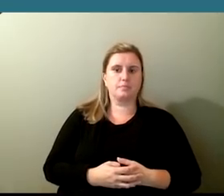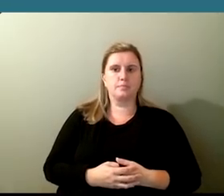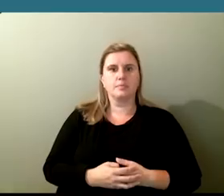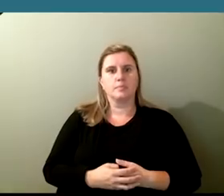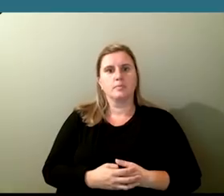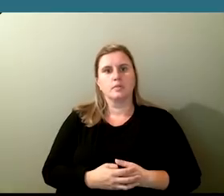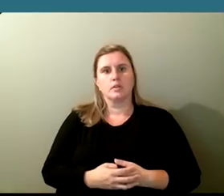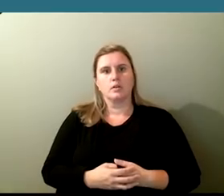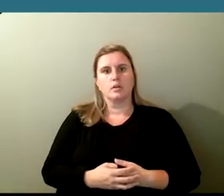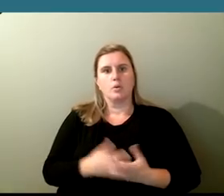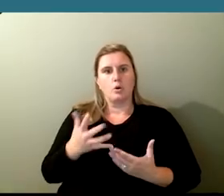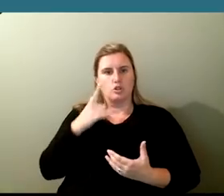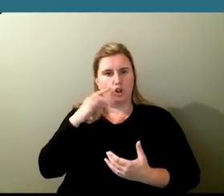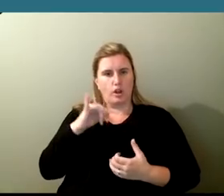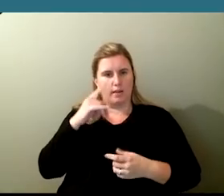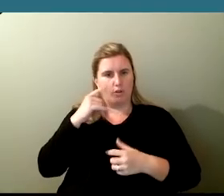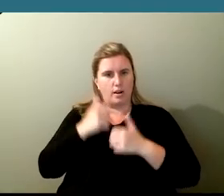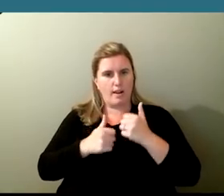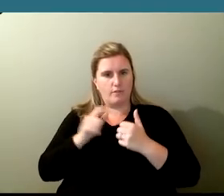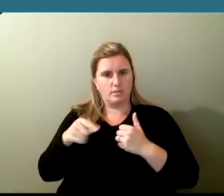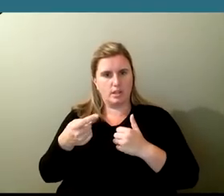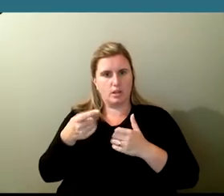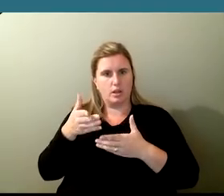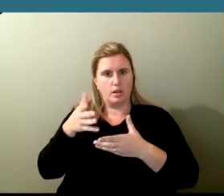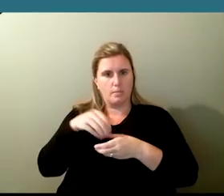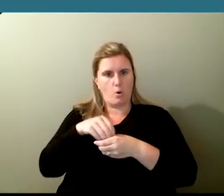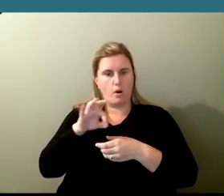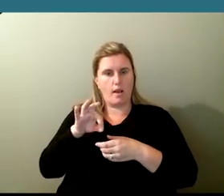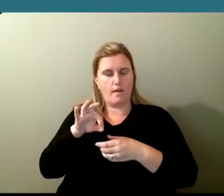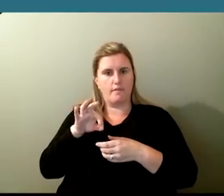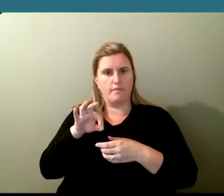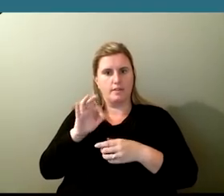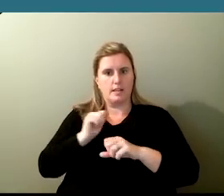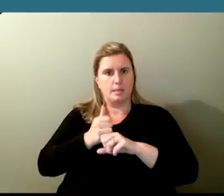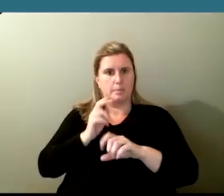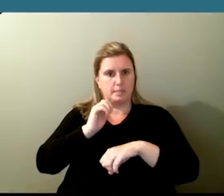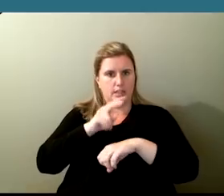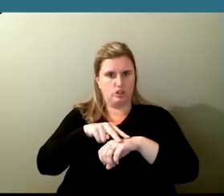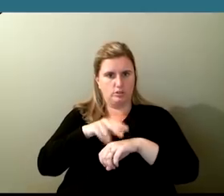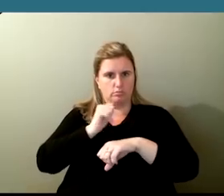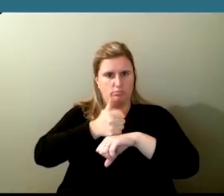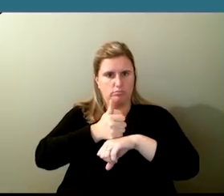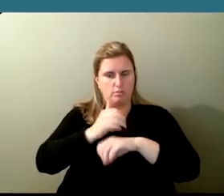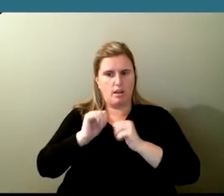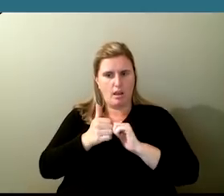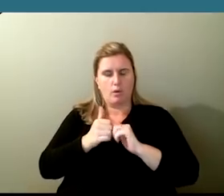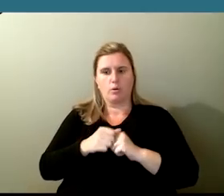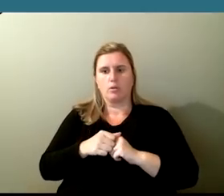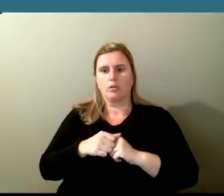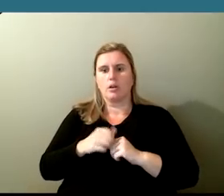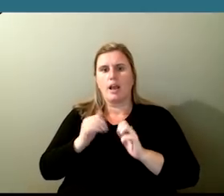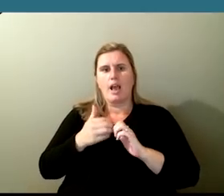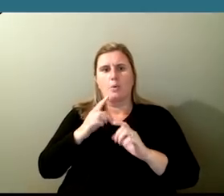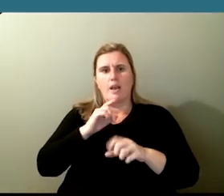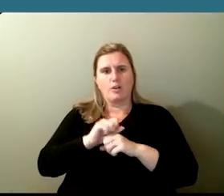like in terms of every single component of implementation or aspect of implementation? How to actually do,